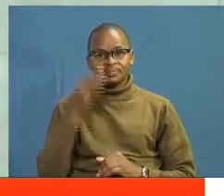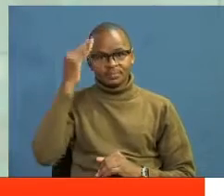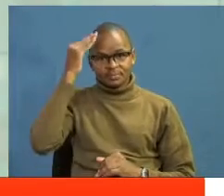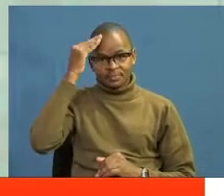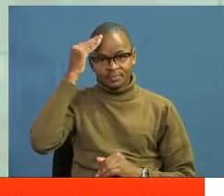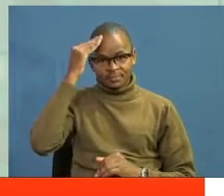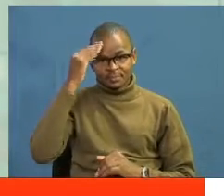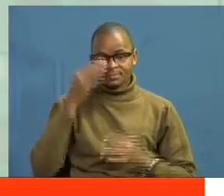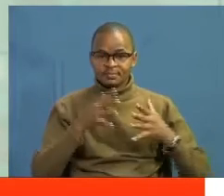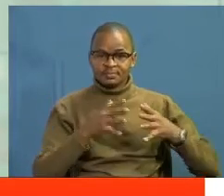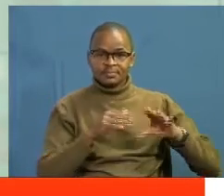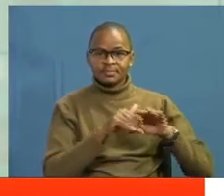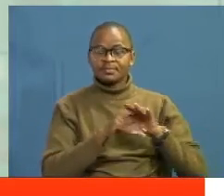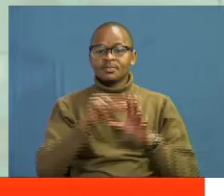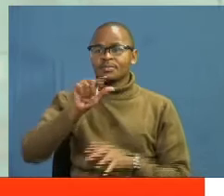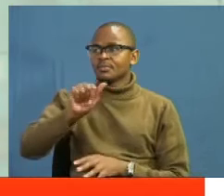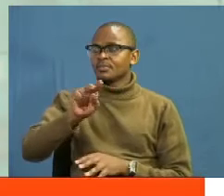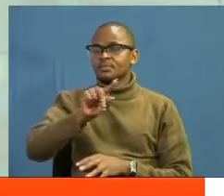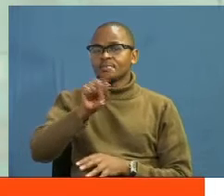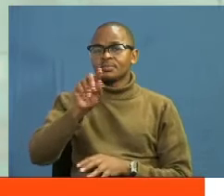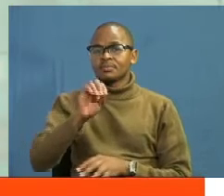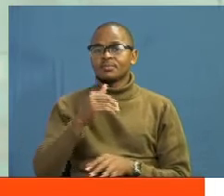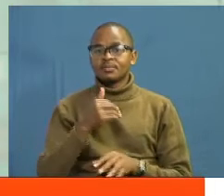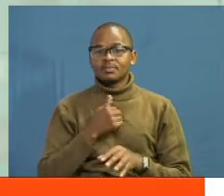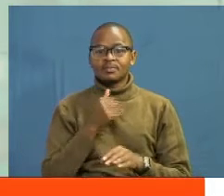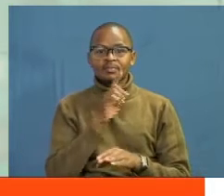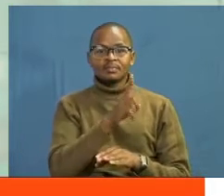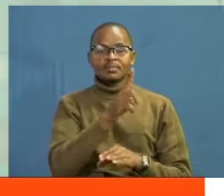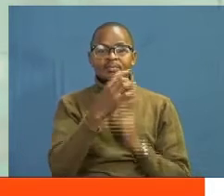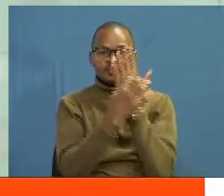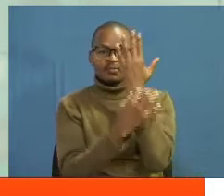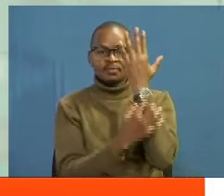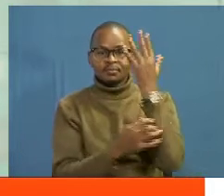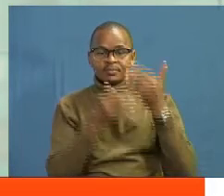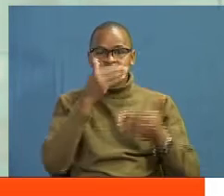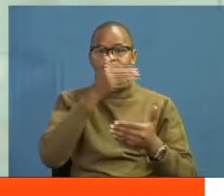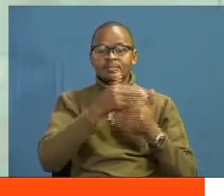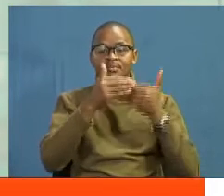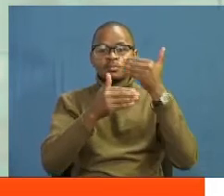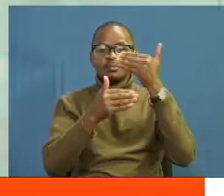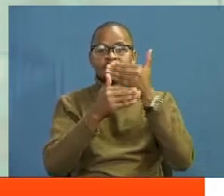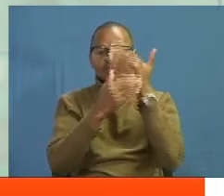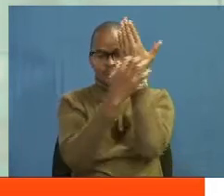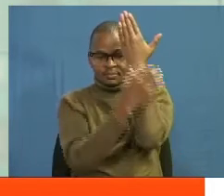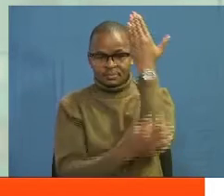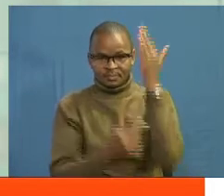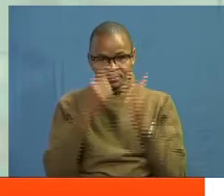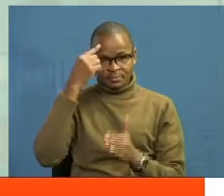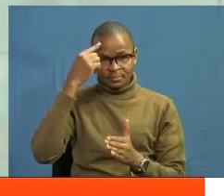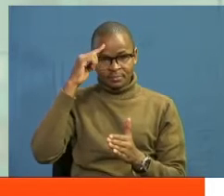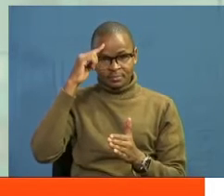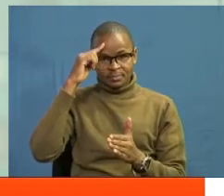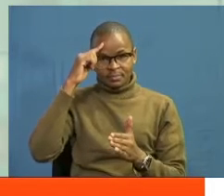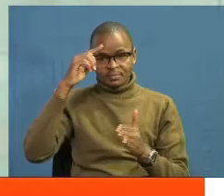Educational stakeholders in Ganze constituency have blamed poor infrastructure and poverty for the dismal